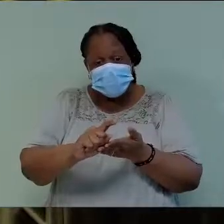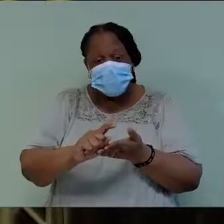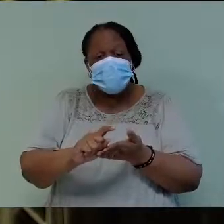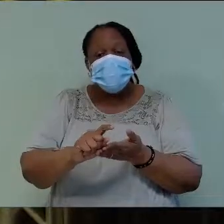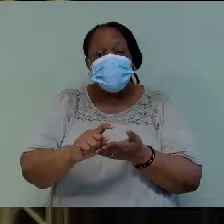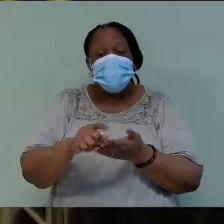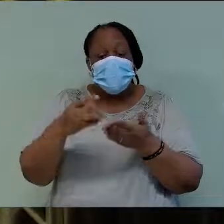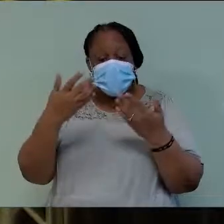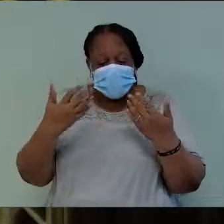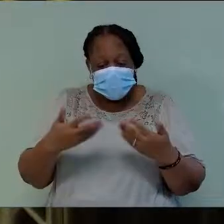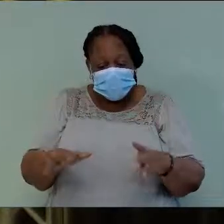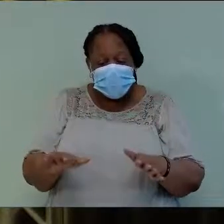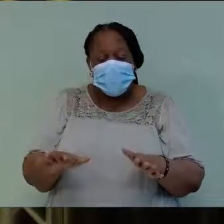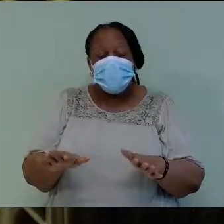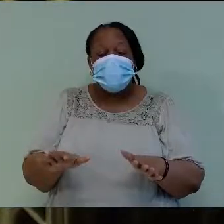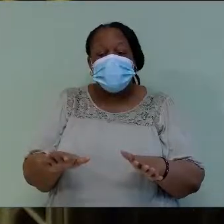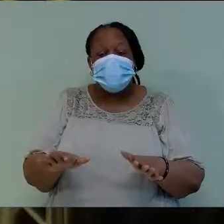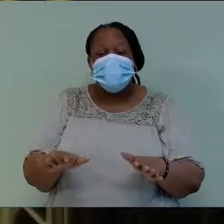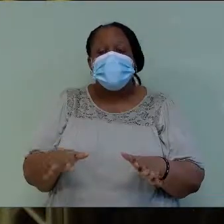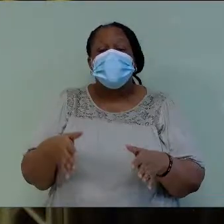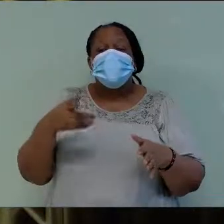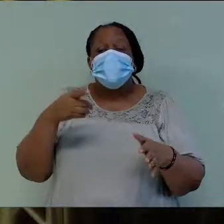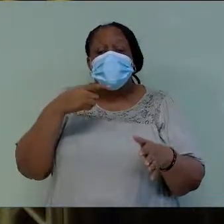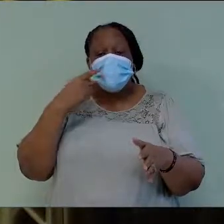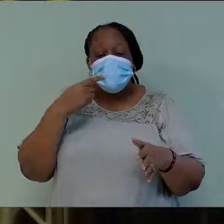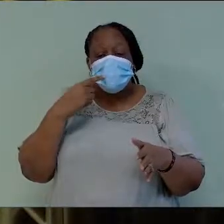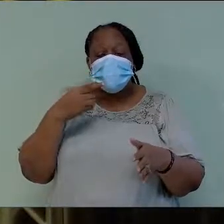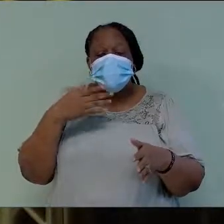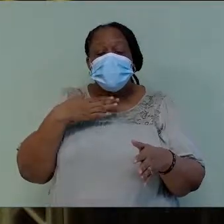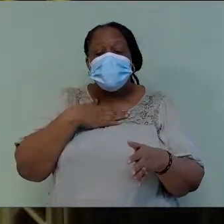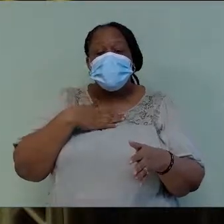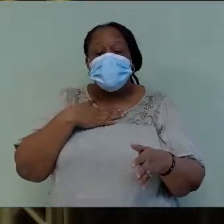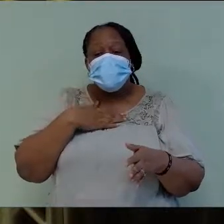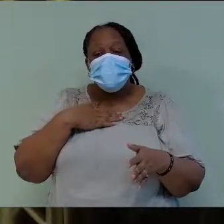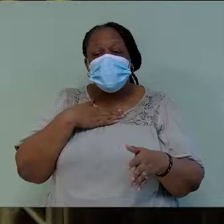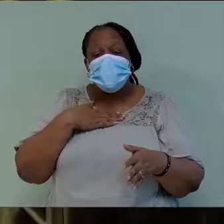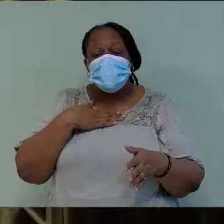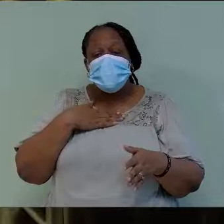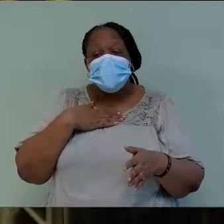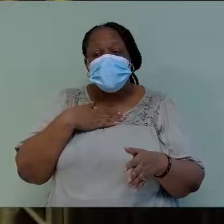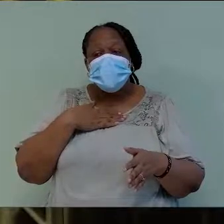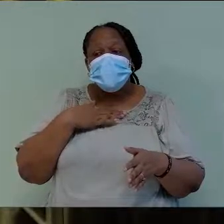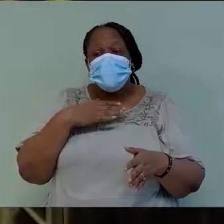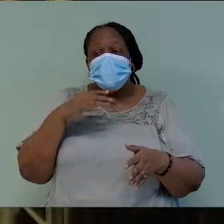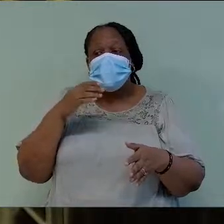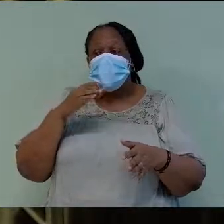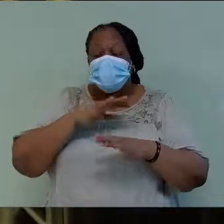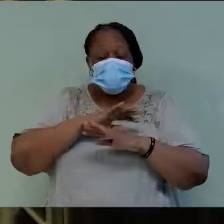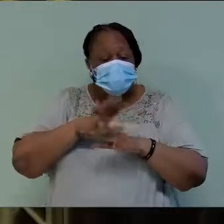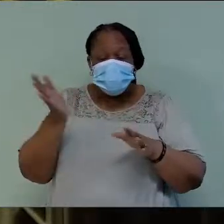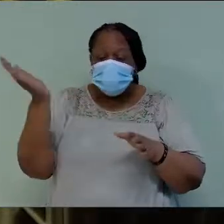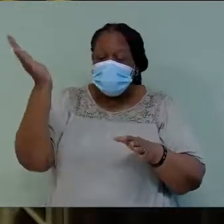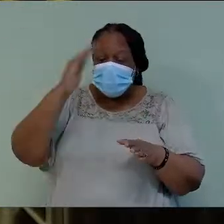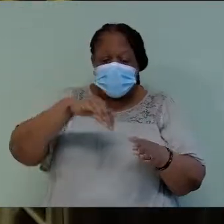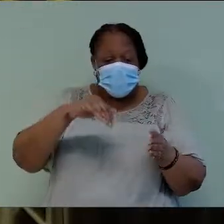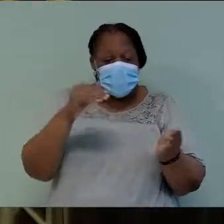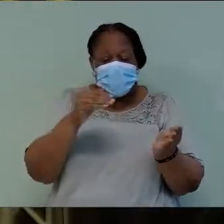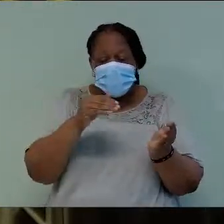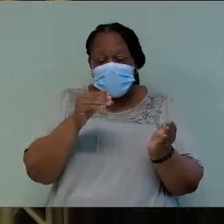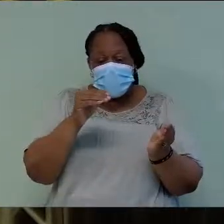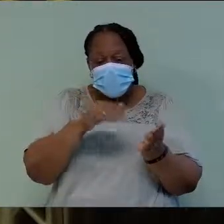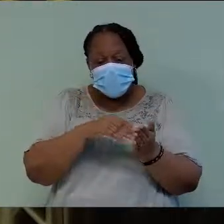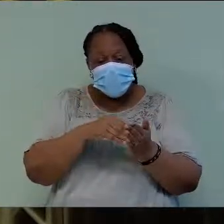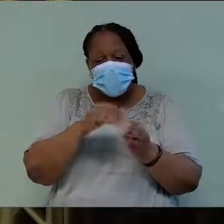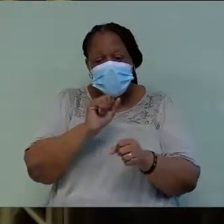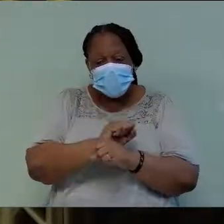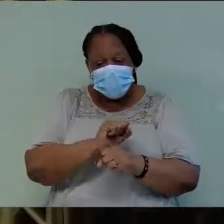request his or her employer to treat his or her employment as terminated, and the employee shall then be entitled to